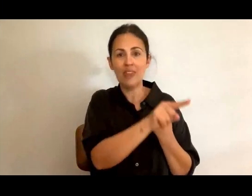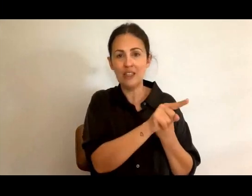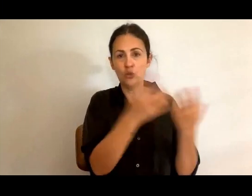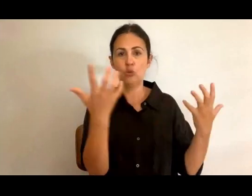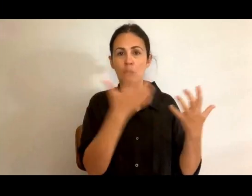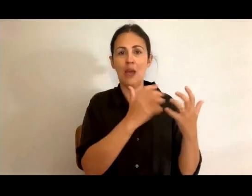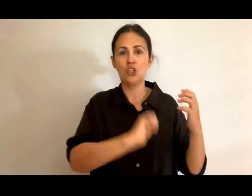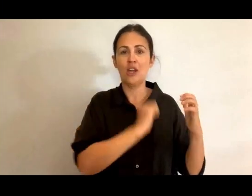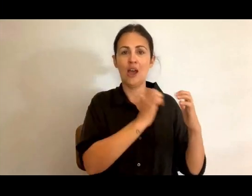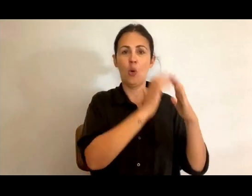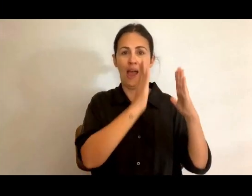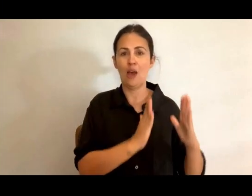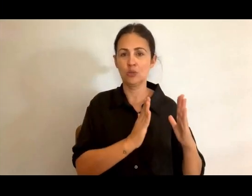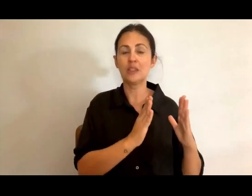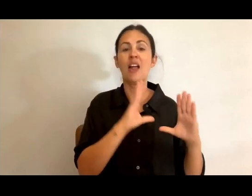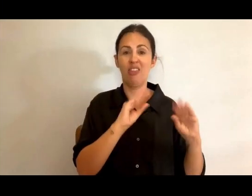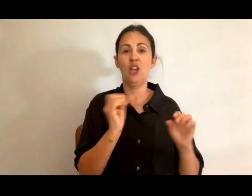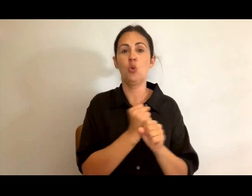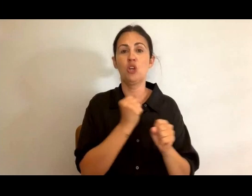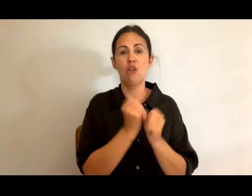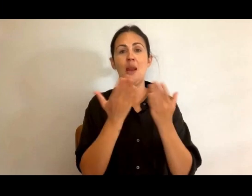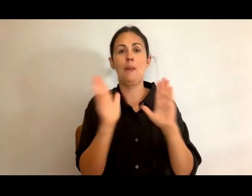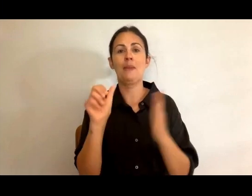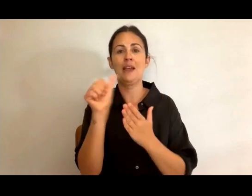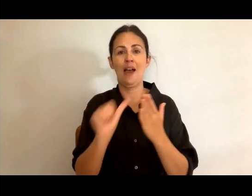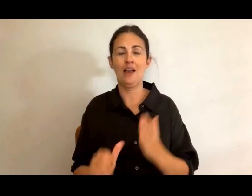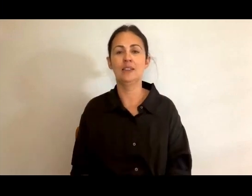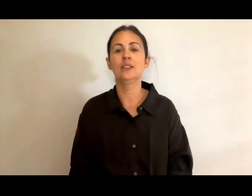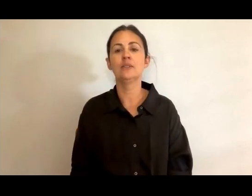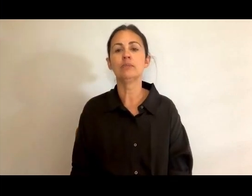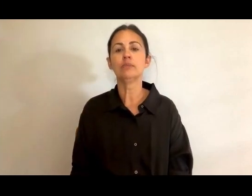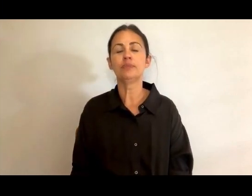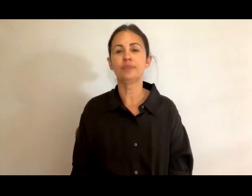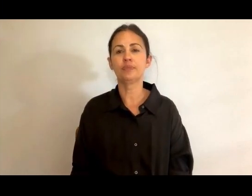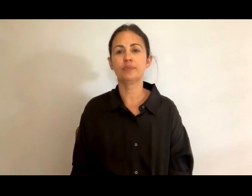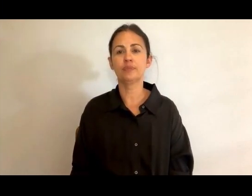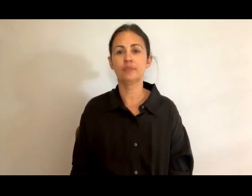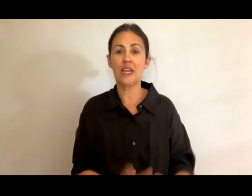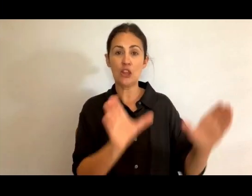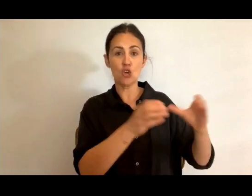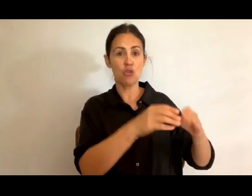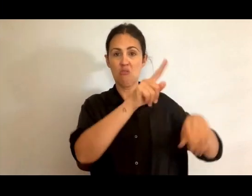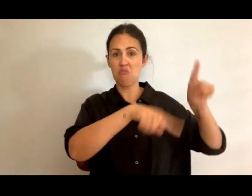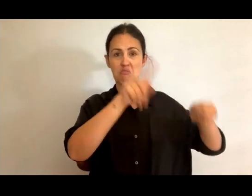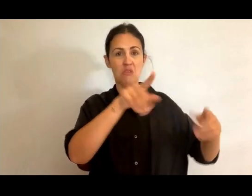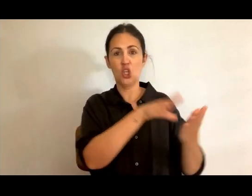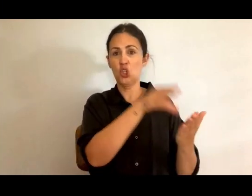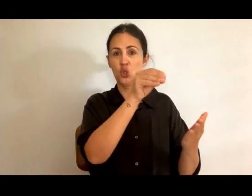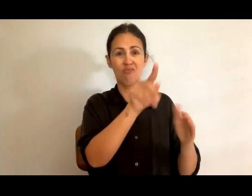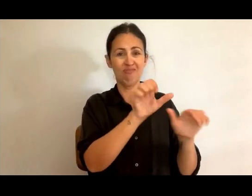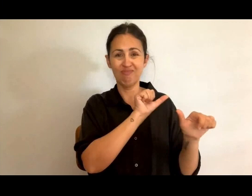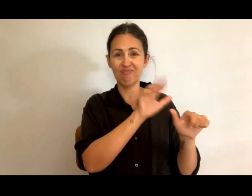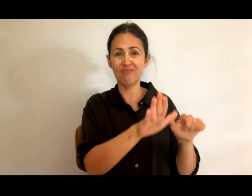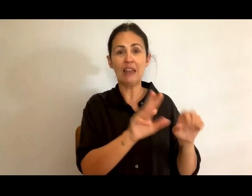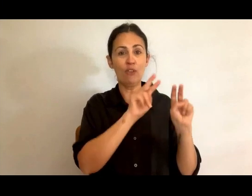artwork. Broad selection of students, which was really great. And, if you look at the top left-hand corner,